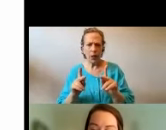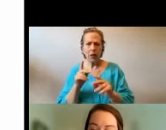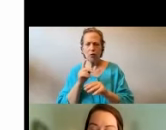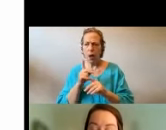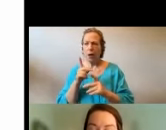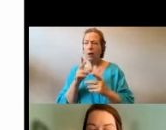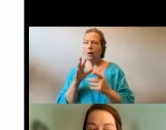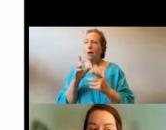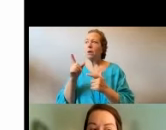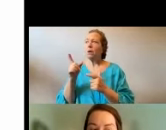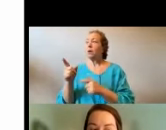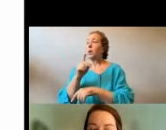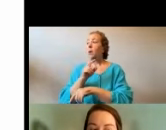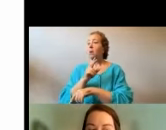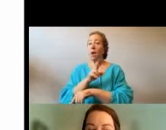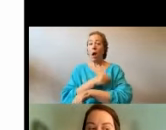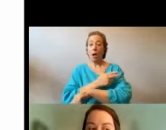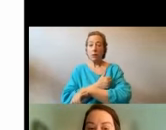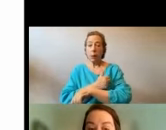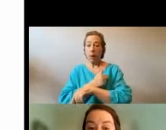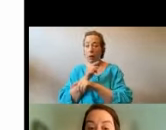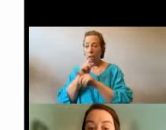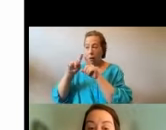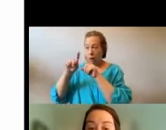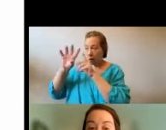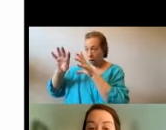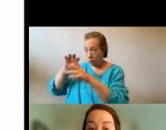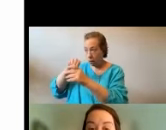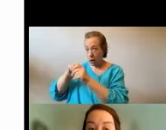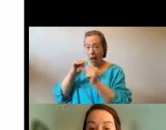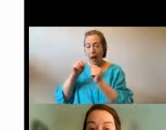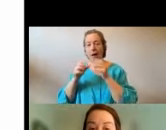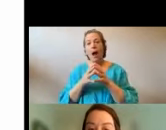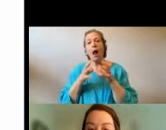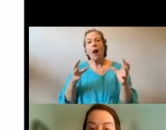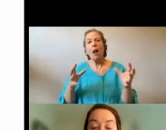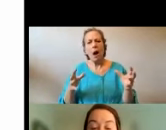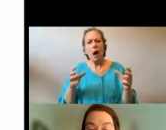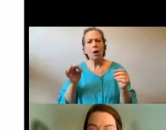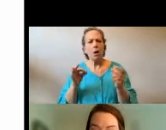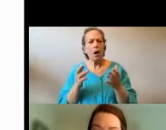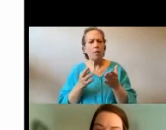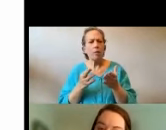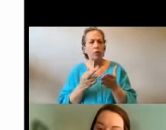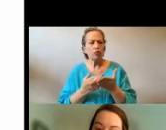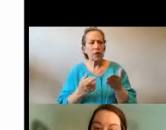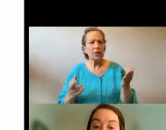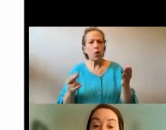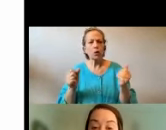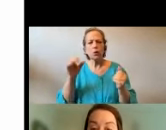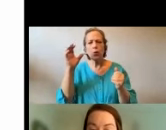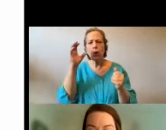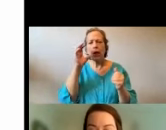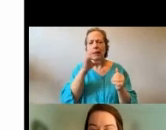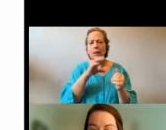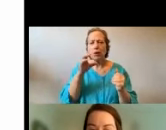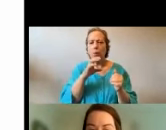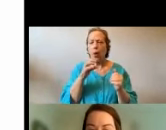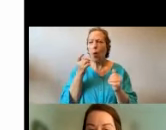or setting, that there is a lot of rich resource to explore what the hospital-based setting is